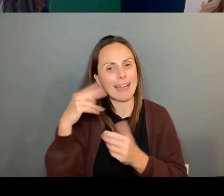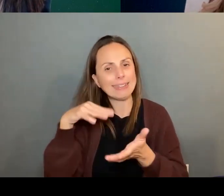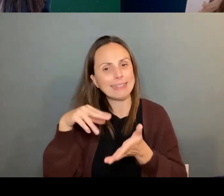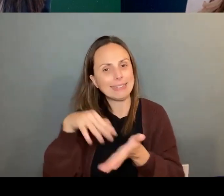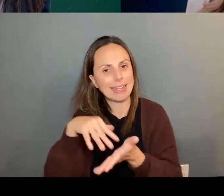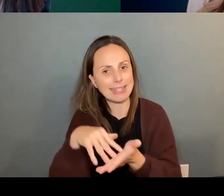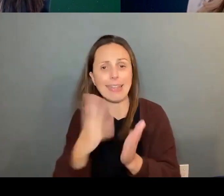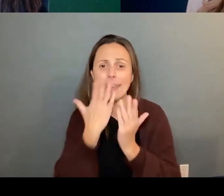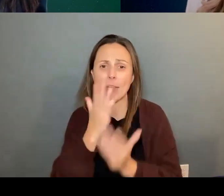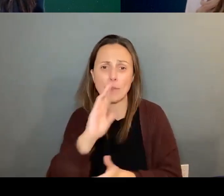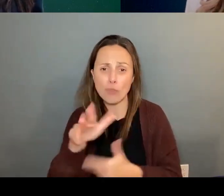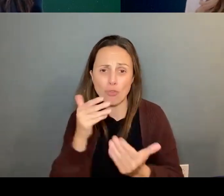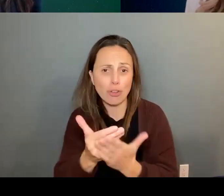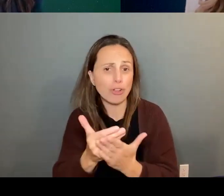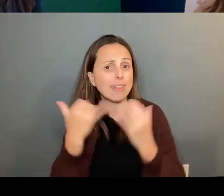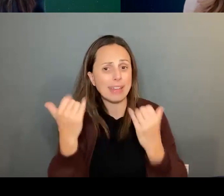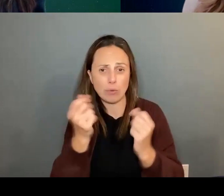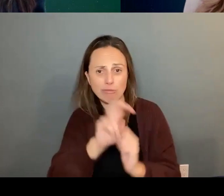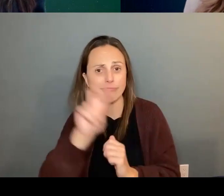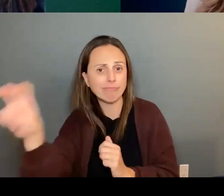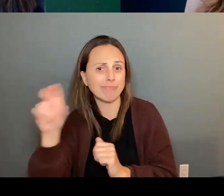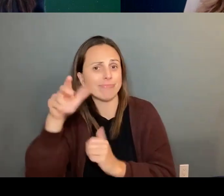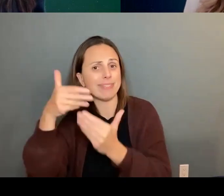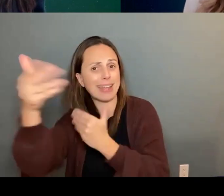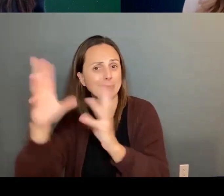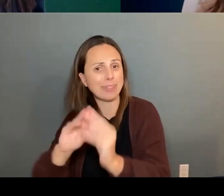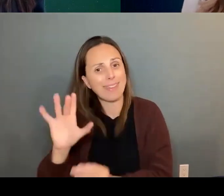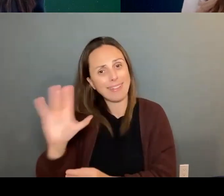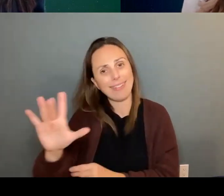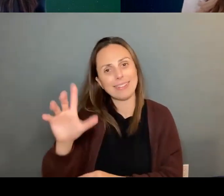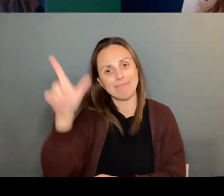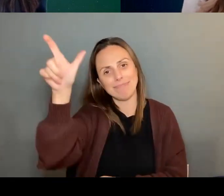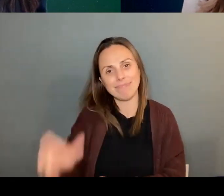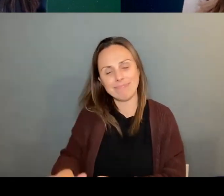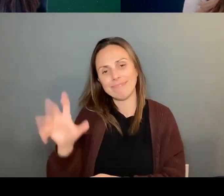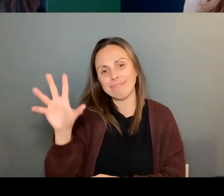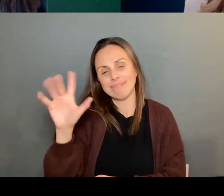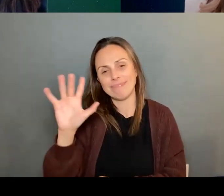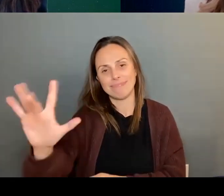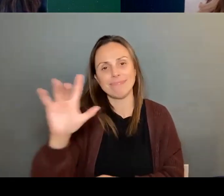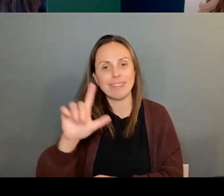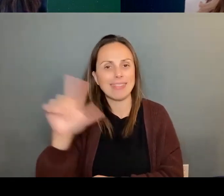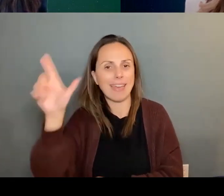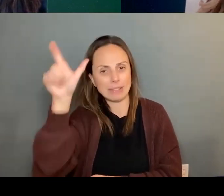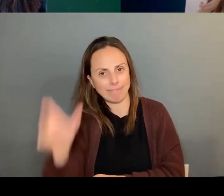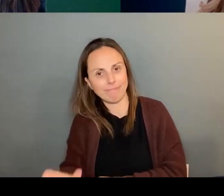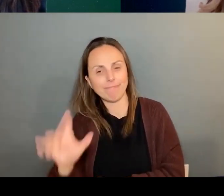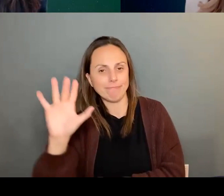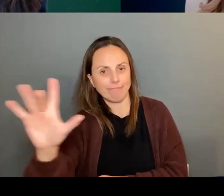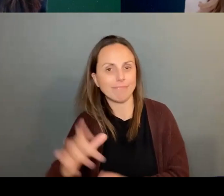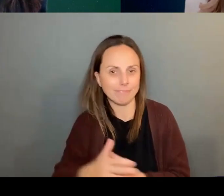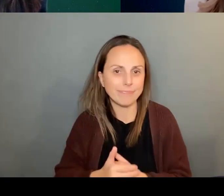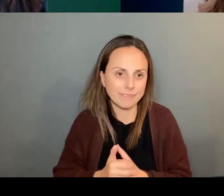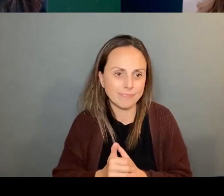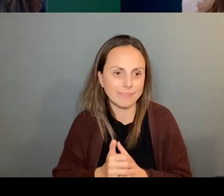So thank you to all. You can navigate to that using and clicking on the session title on your left-hand screen of your